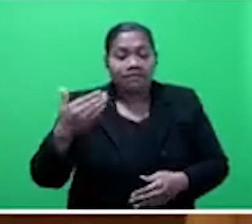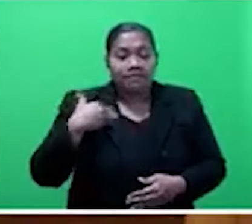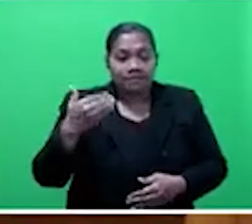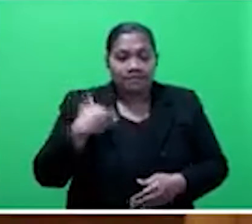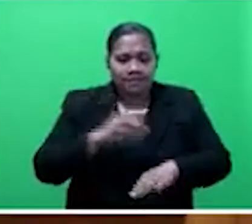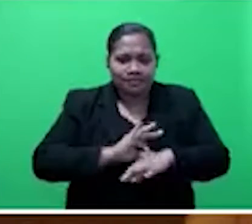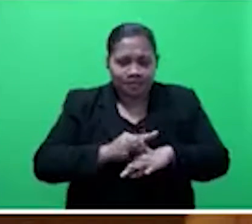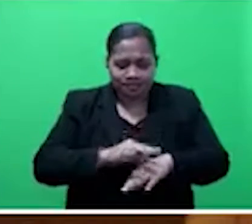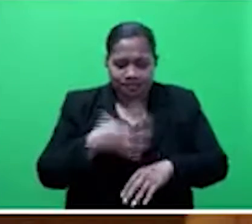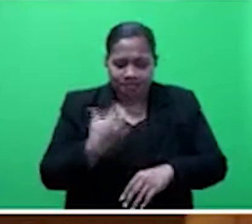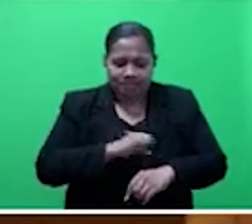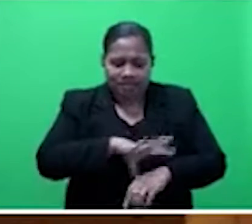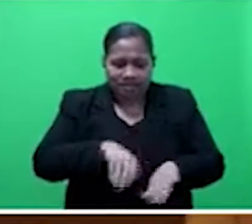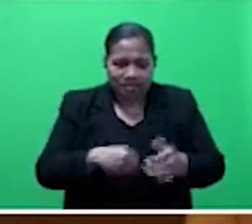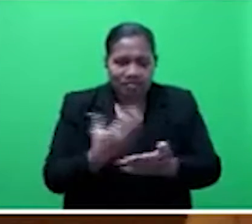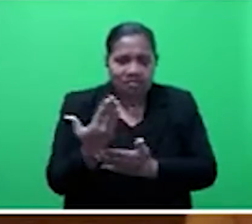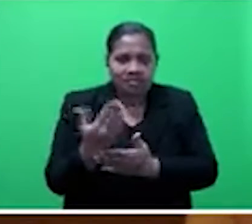day.